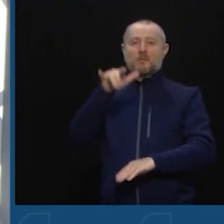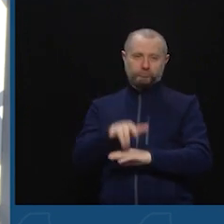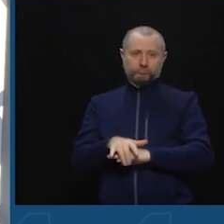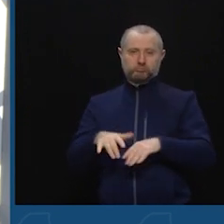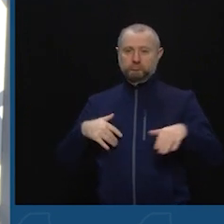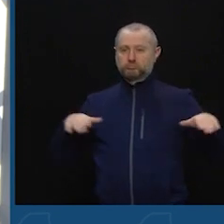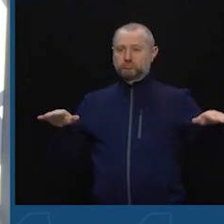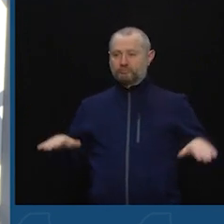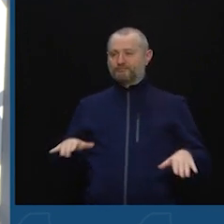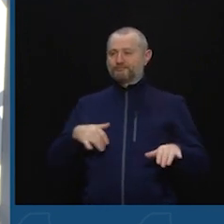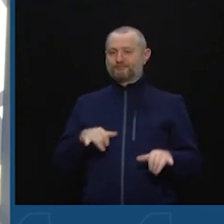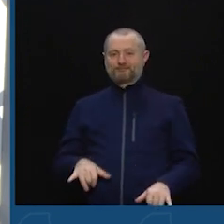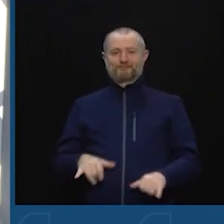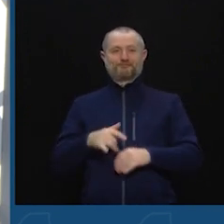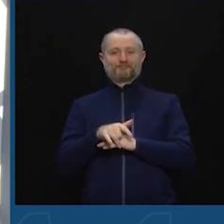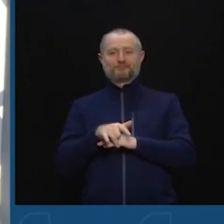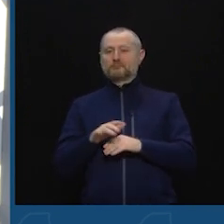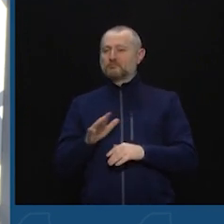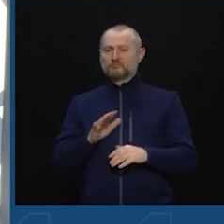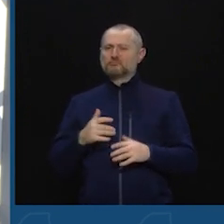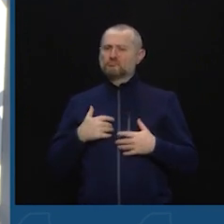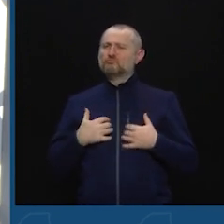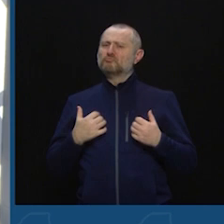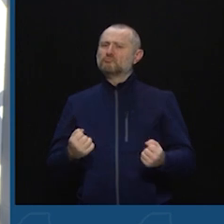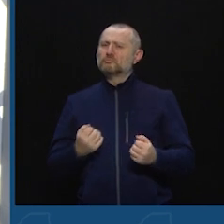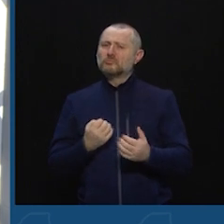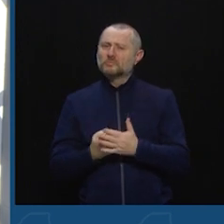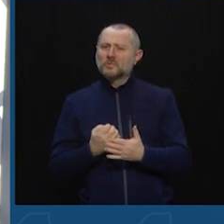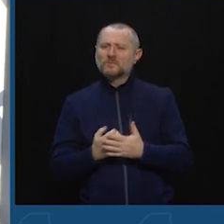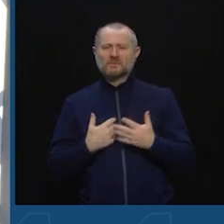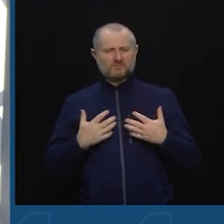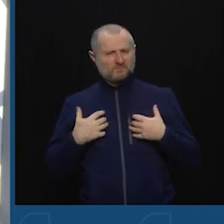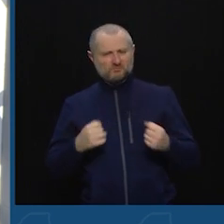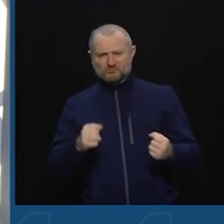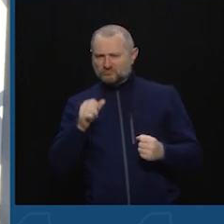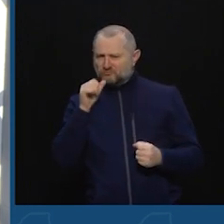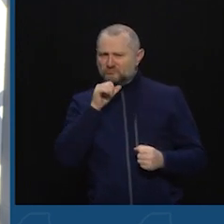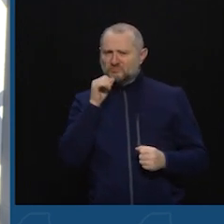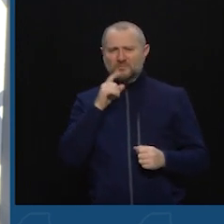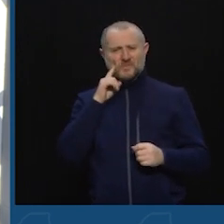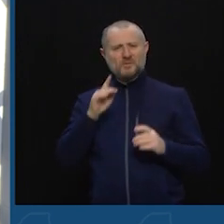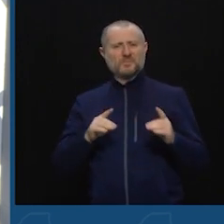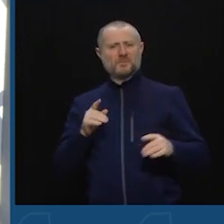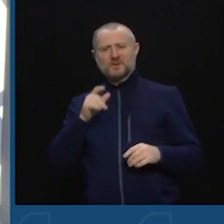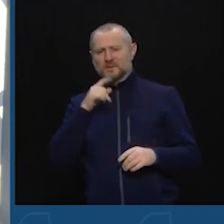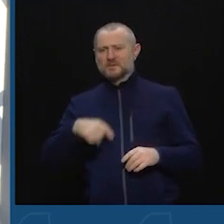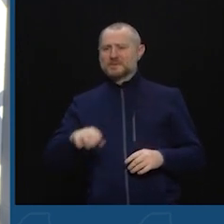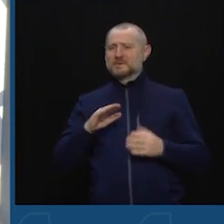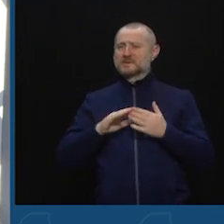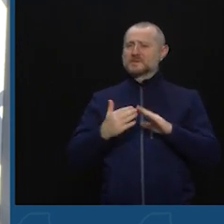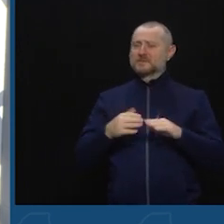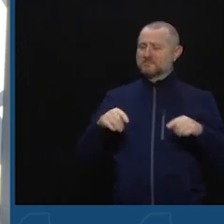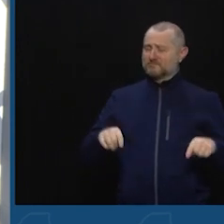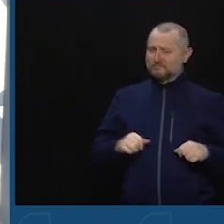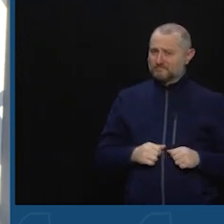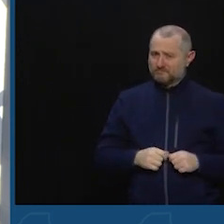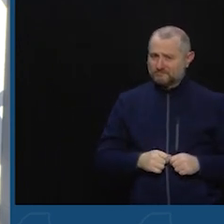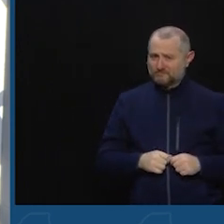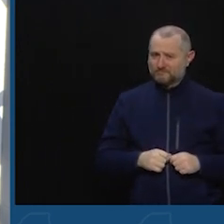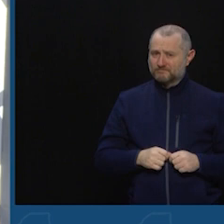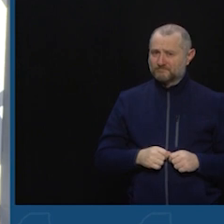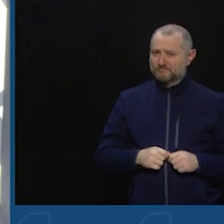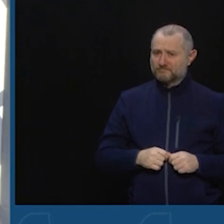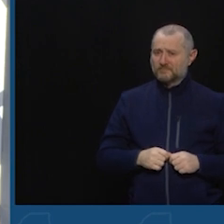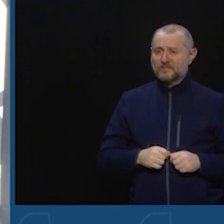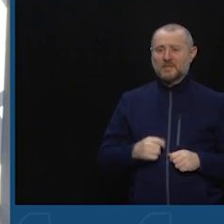back our economy, and we're going to bring back the resiliency of the people of this city. Don't ever bet against